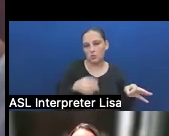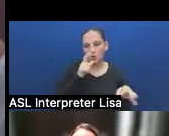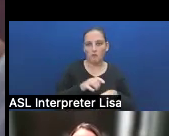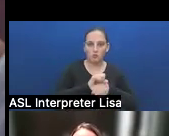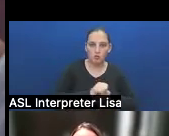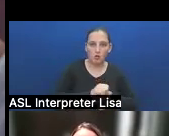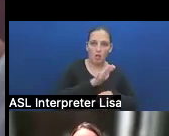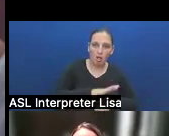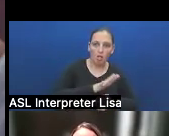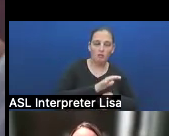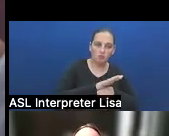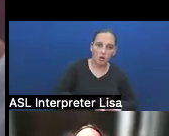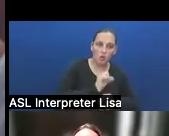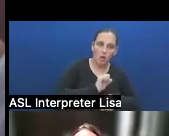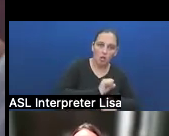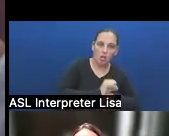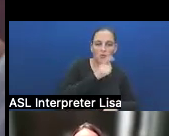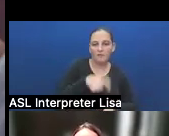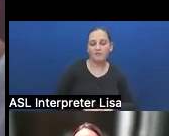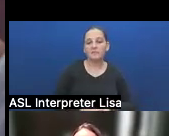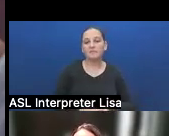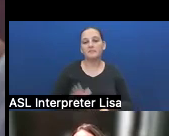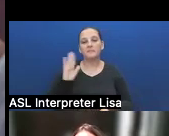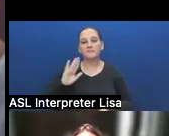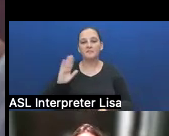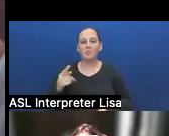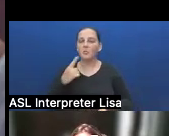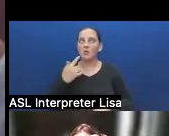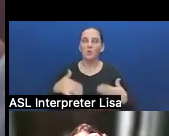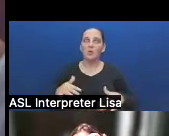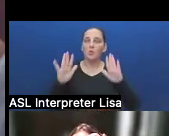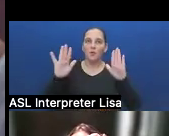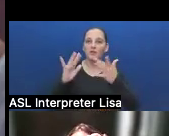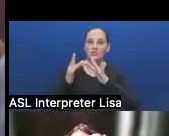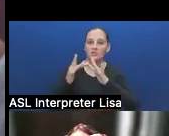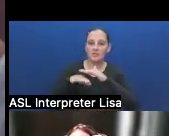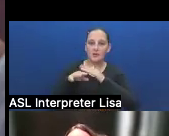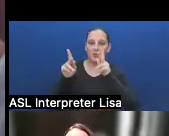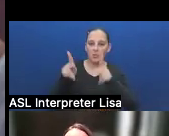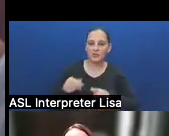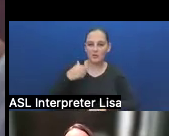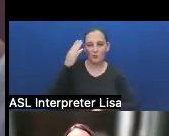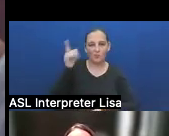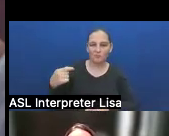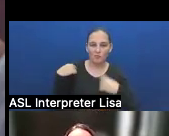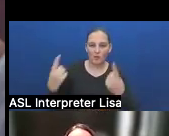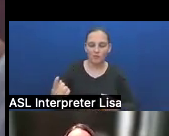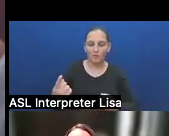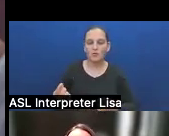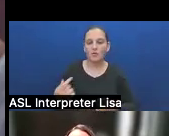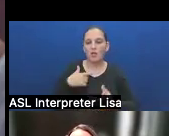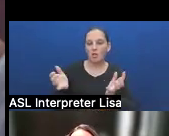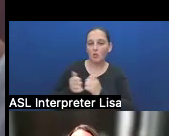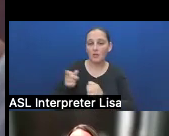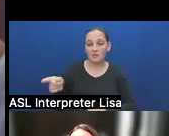I had a very wonderful digital accessibility person I've known forever. I was talking to them, and they were like,